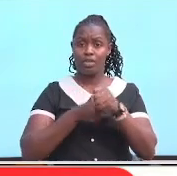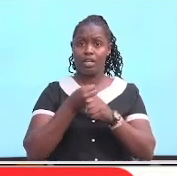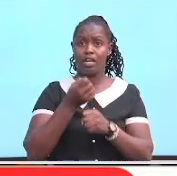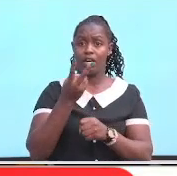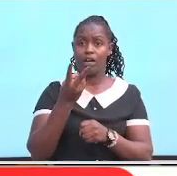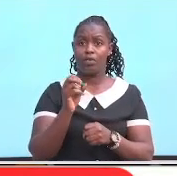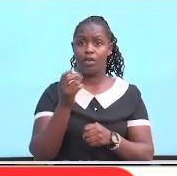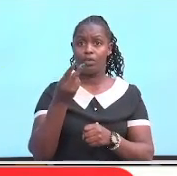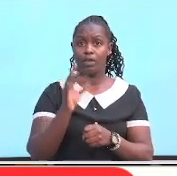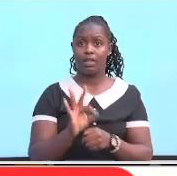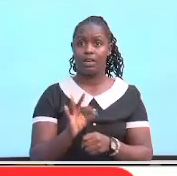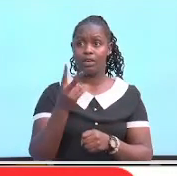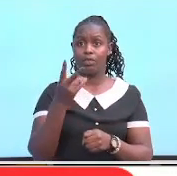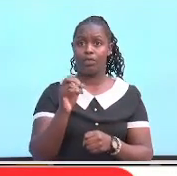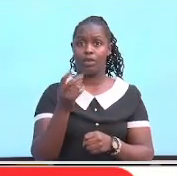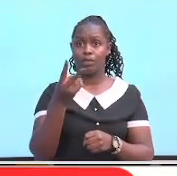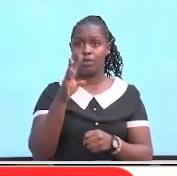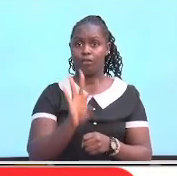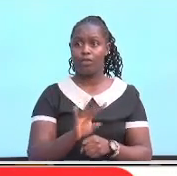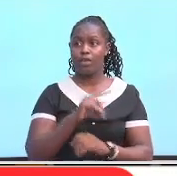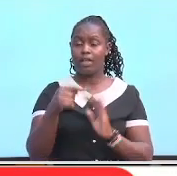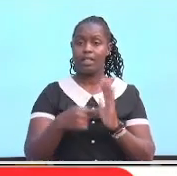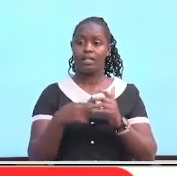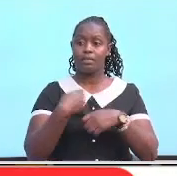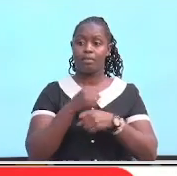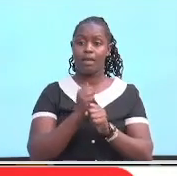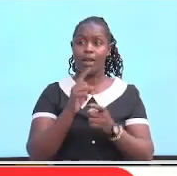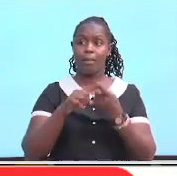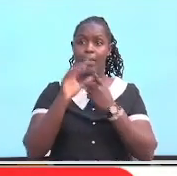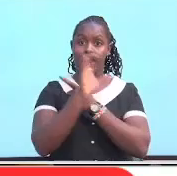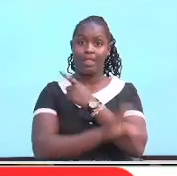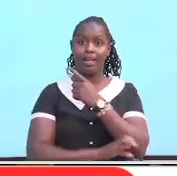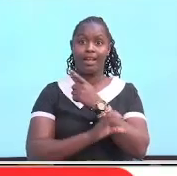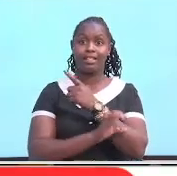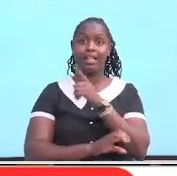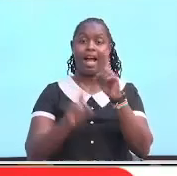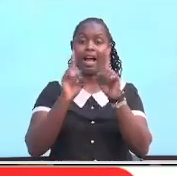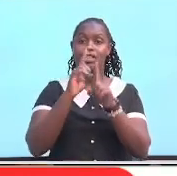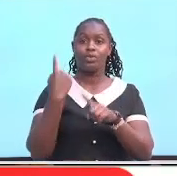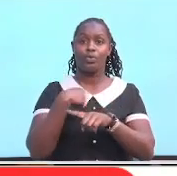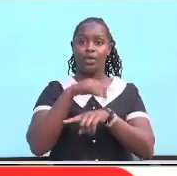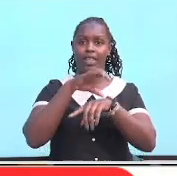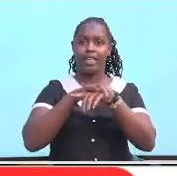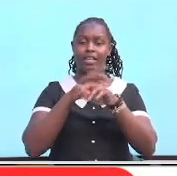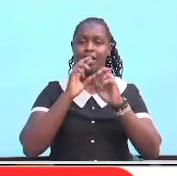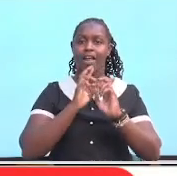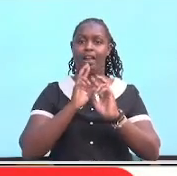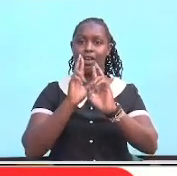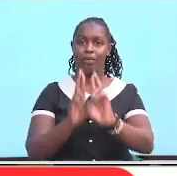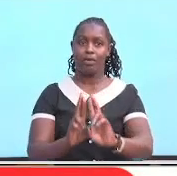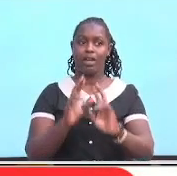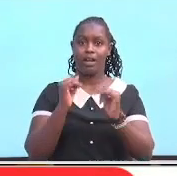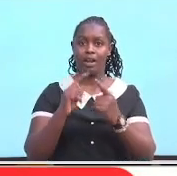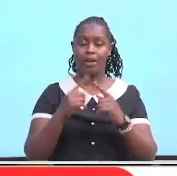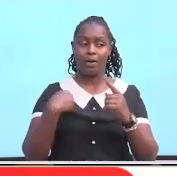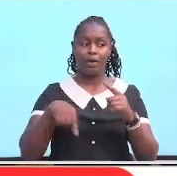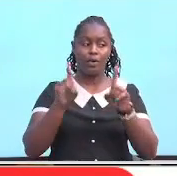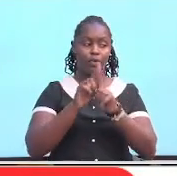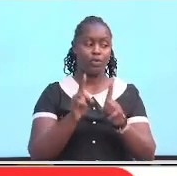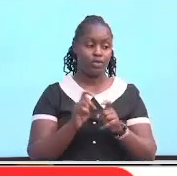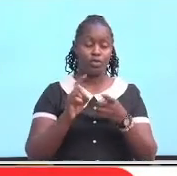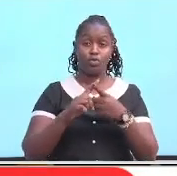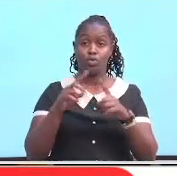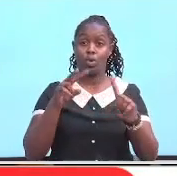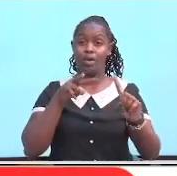2023-2024 in a move aimed to contain the country's ballooning wage bill. And as Elizabeth Ateno now reports, in the new salaries review,